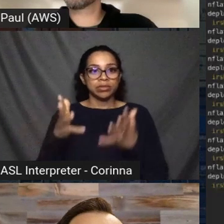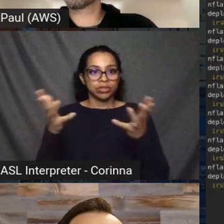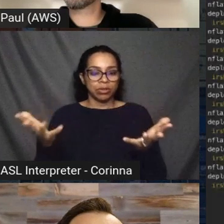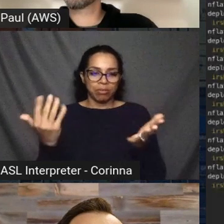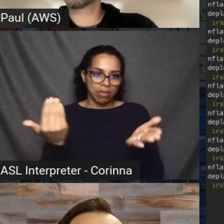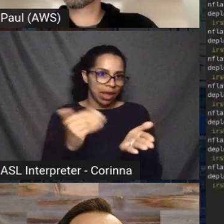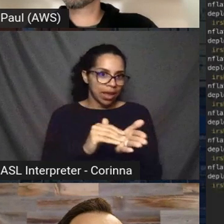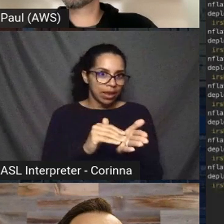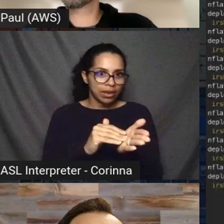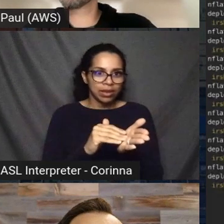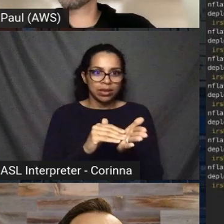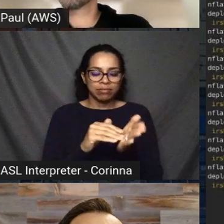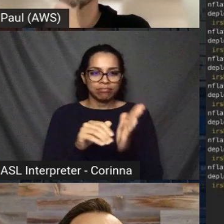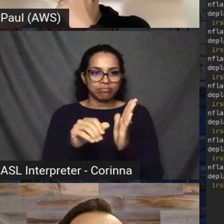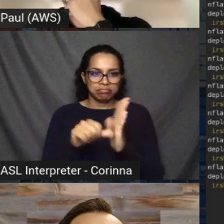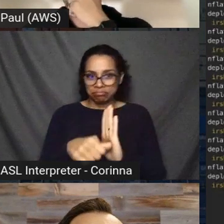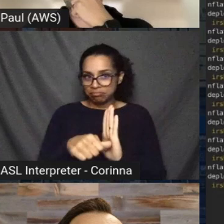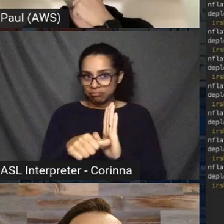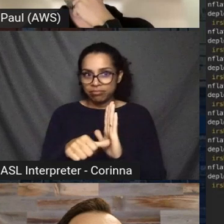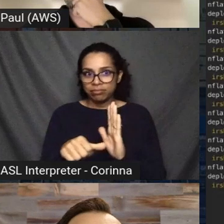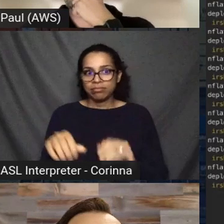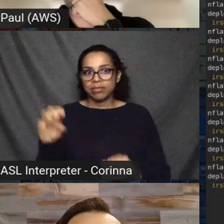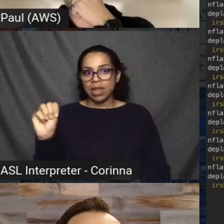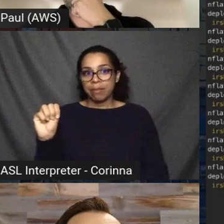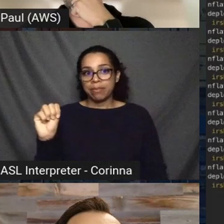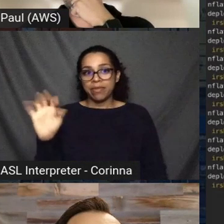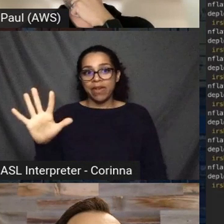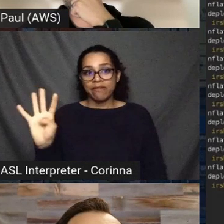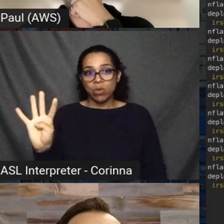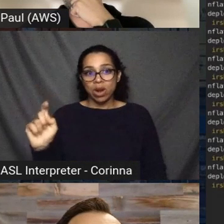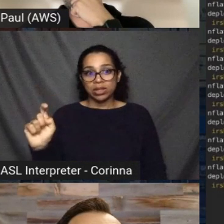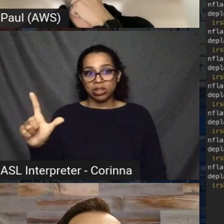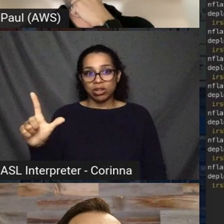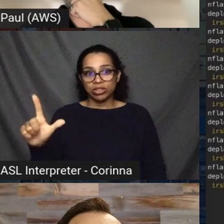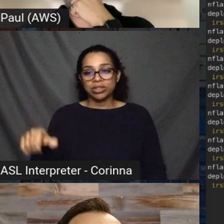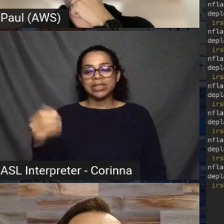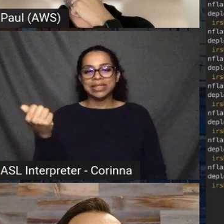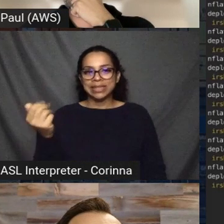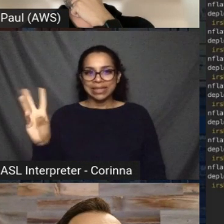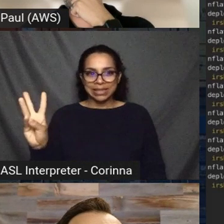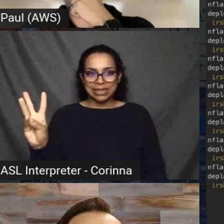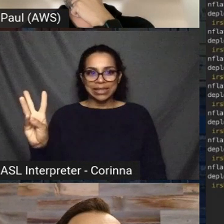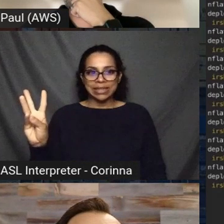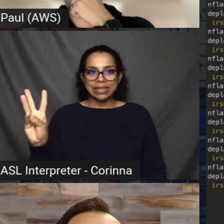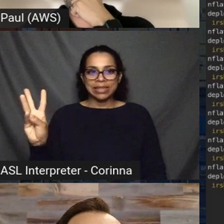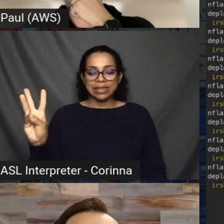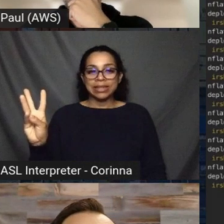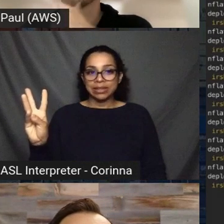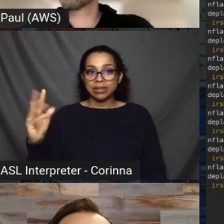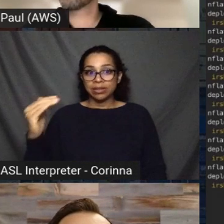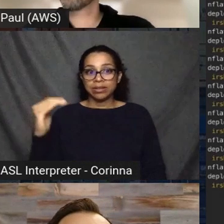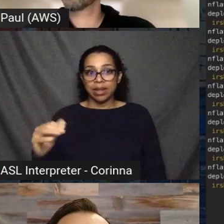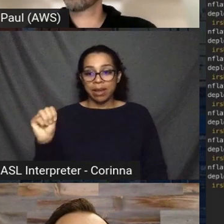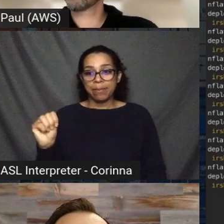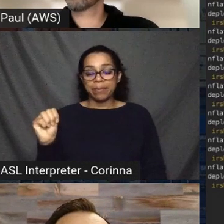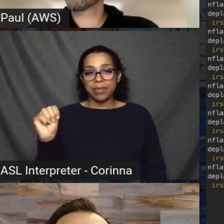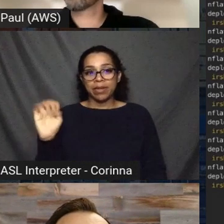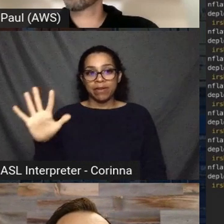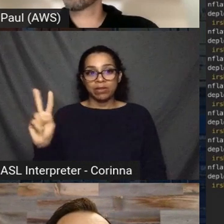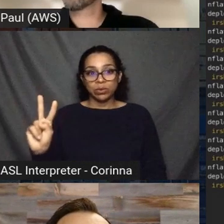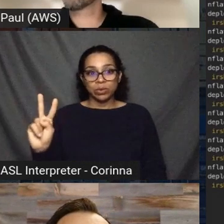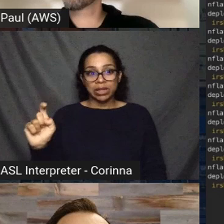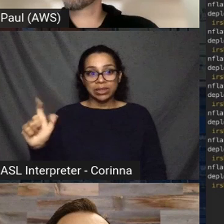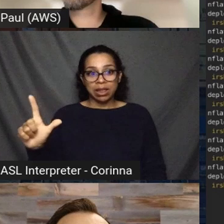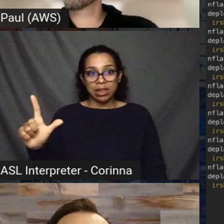just to reiterate, M5 4x large is a 16 vCPU, and M5 2XL is an 8 vCPU. So